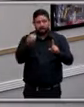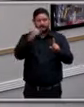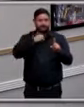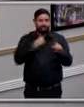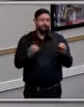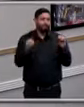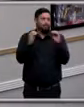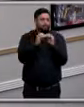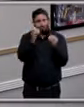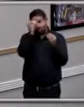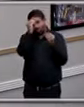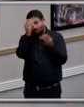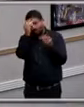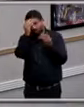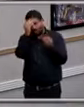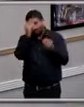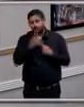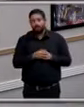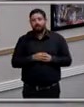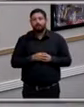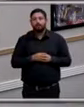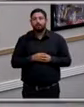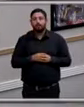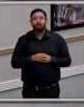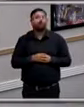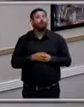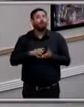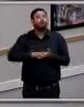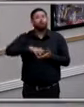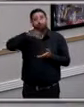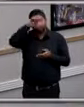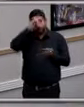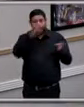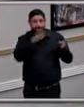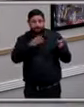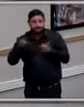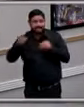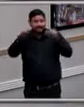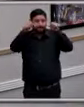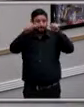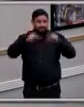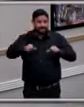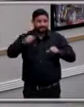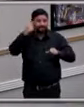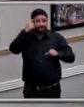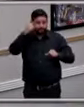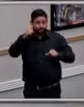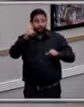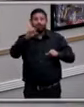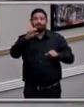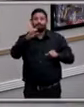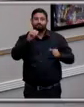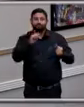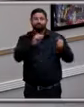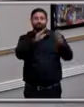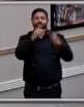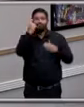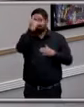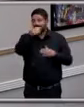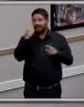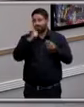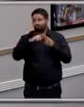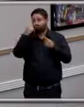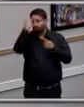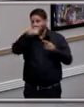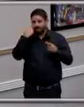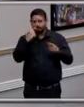more information. The question is, has the learning plan been posted for face-to-face? Excuse me. Our learning